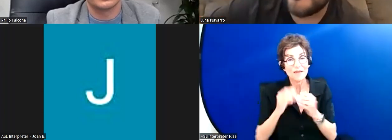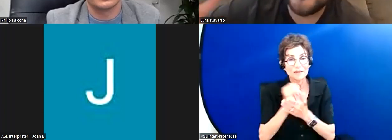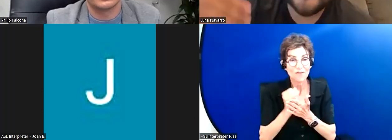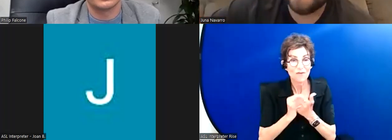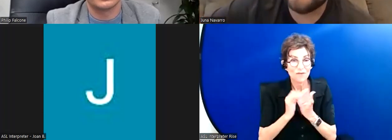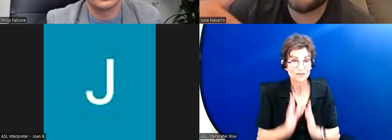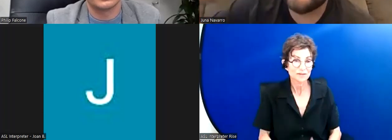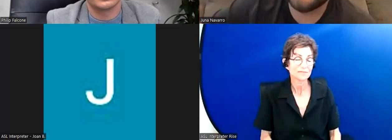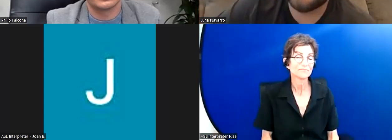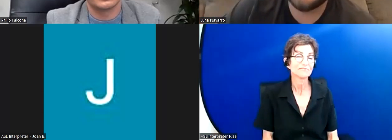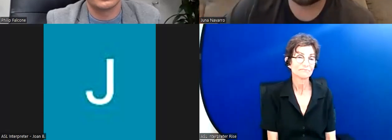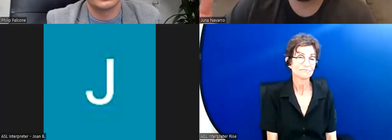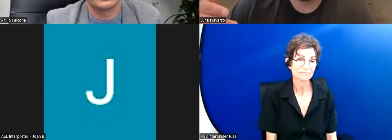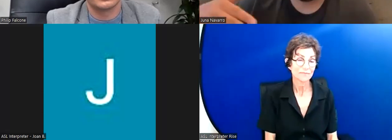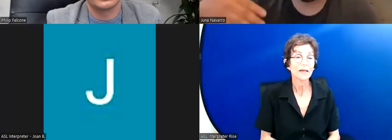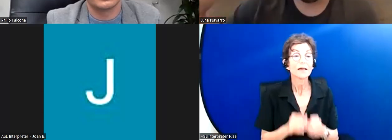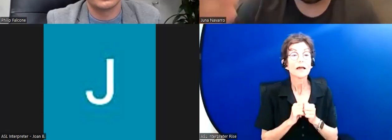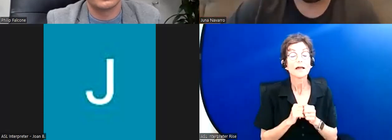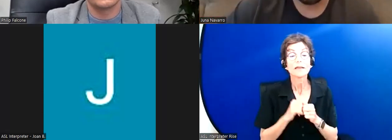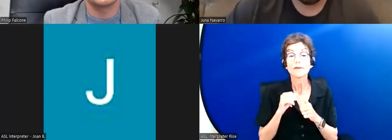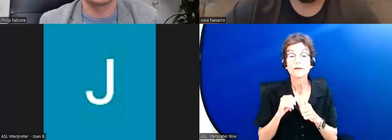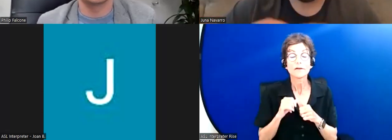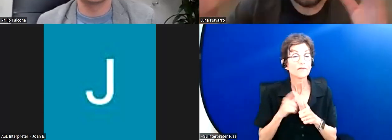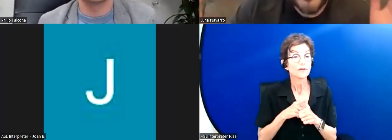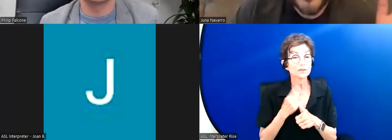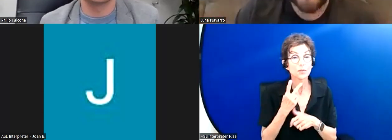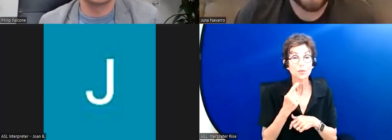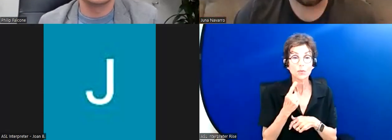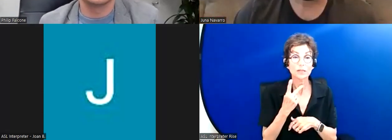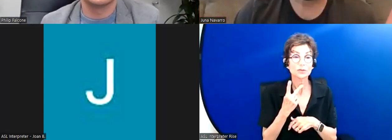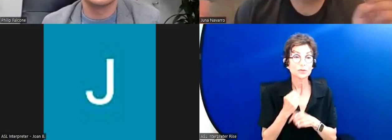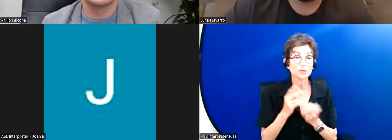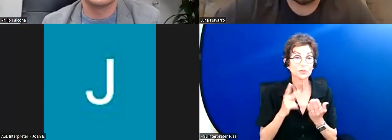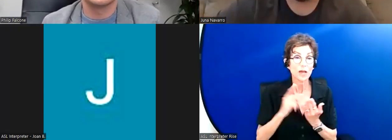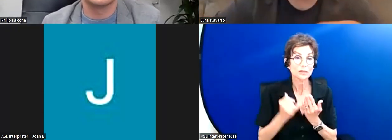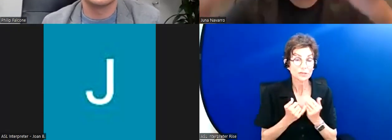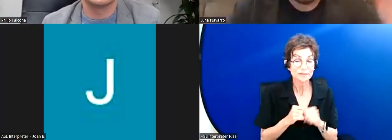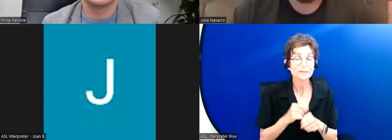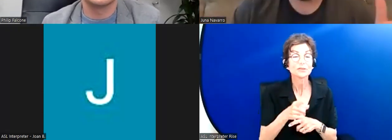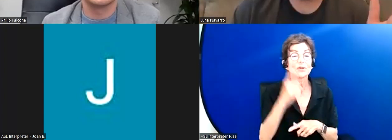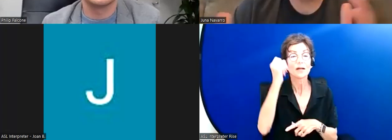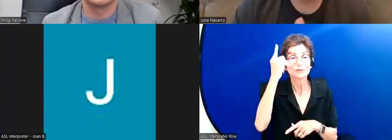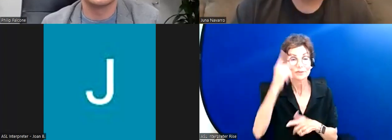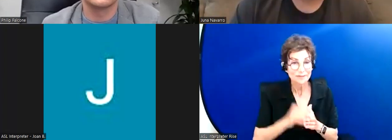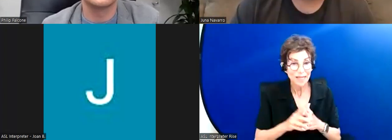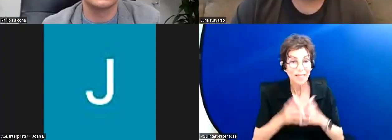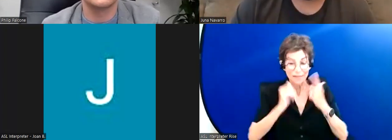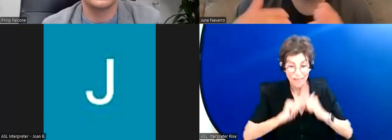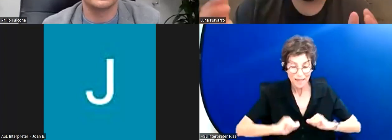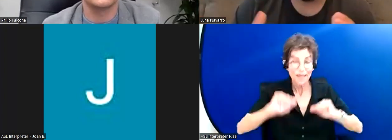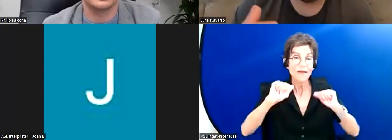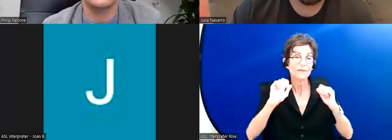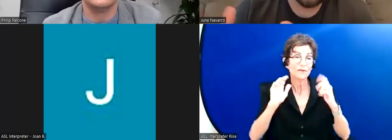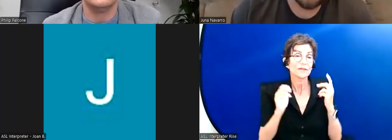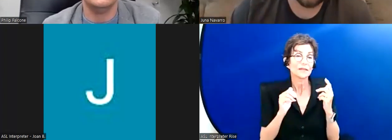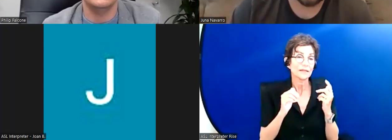time, after you do your first 1 or 2 projects, then you realize the scale of what you're pitching, you realize the effort it takes to do it. And then next time